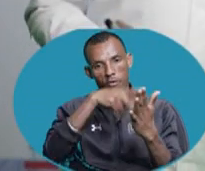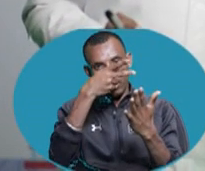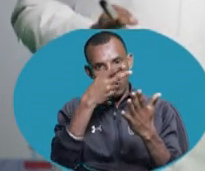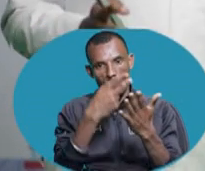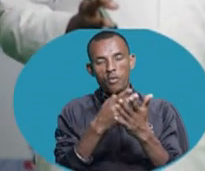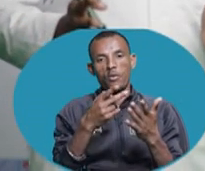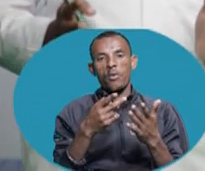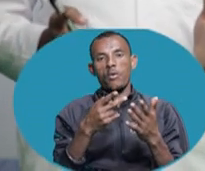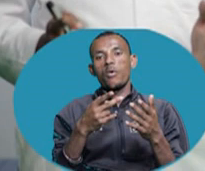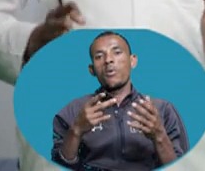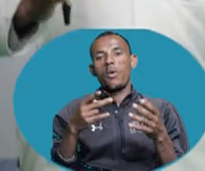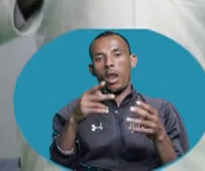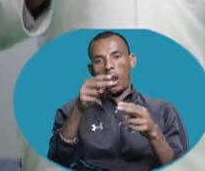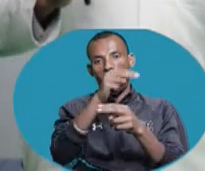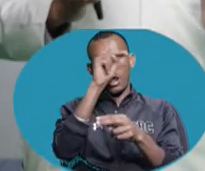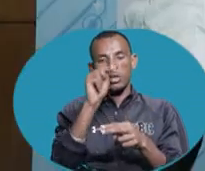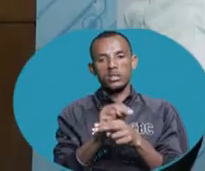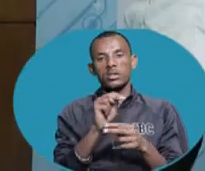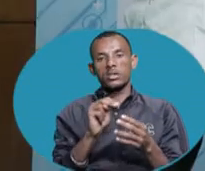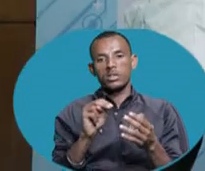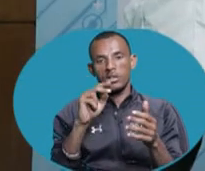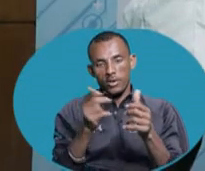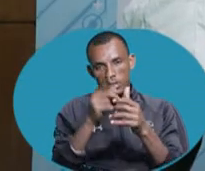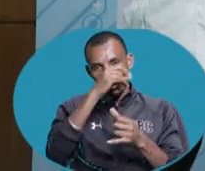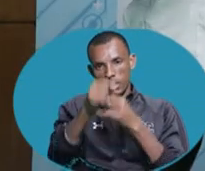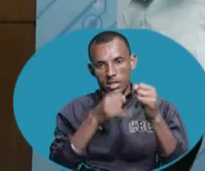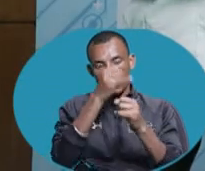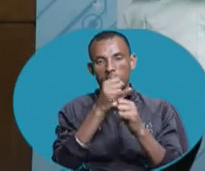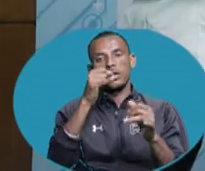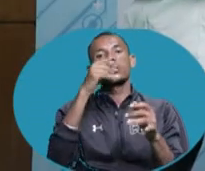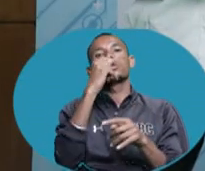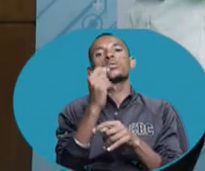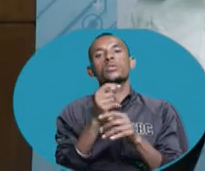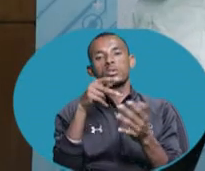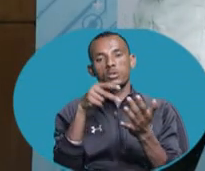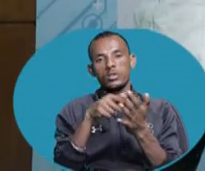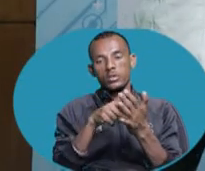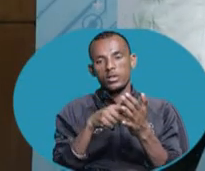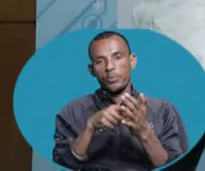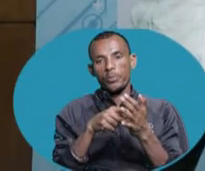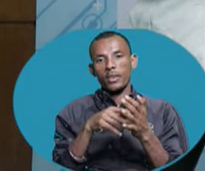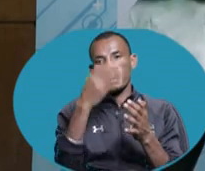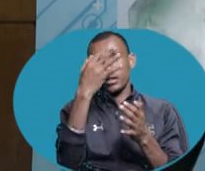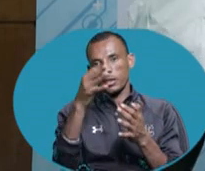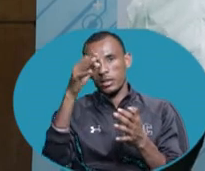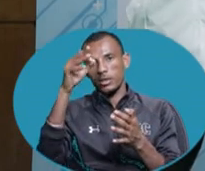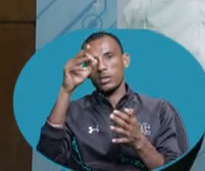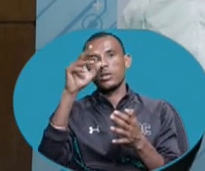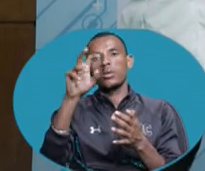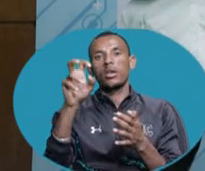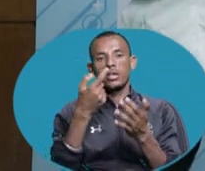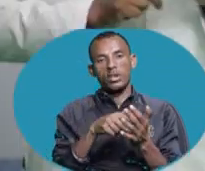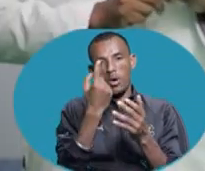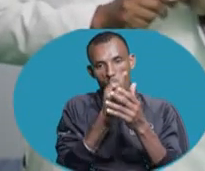Nations. League of Nations was the first international institution that was established in 1920, but